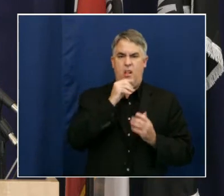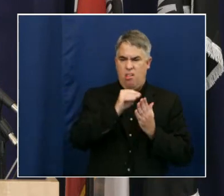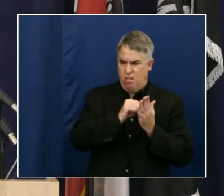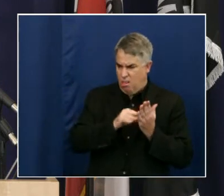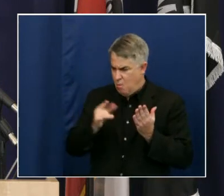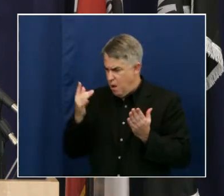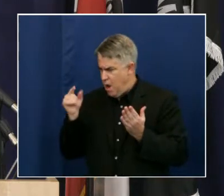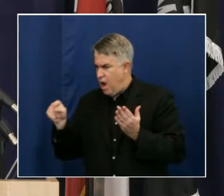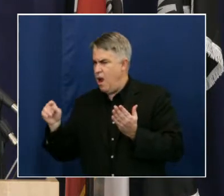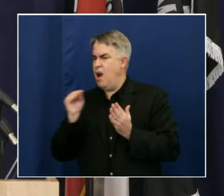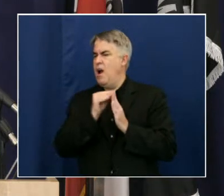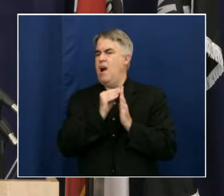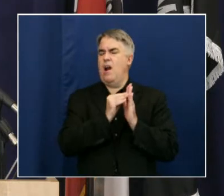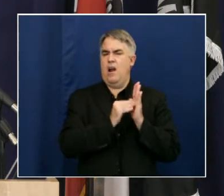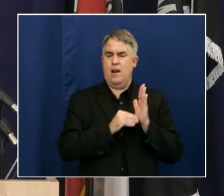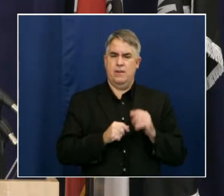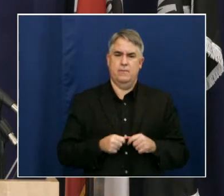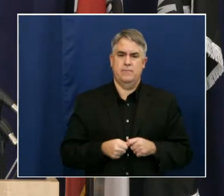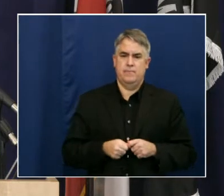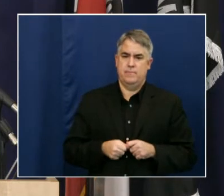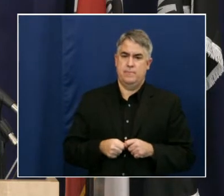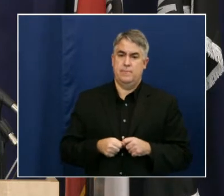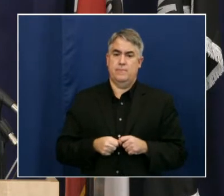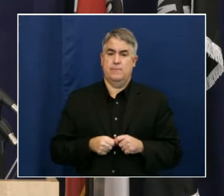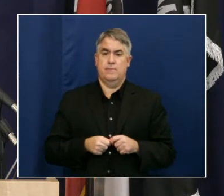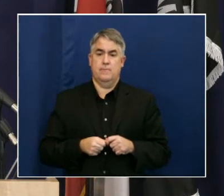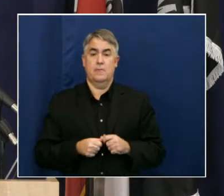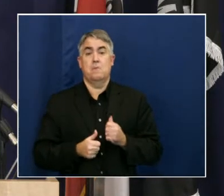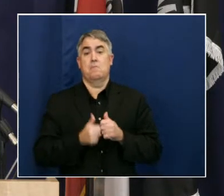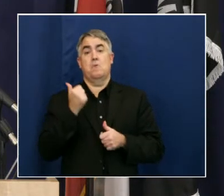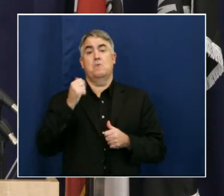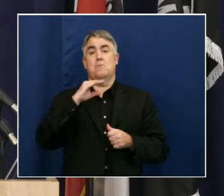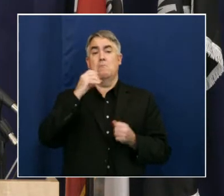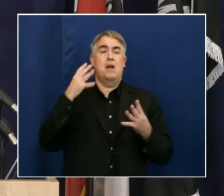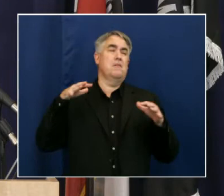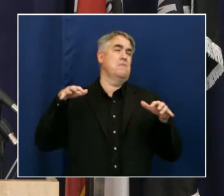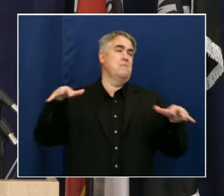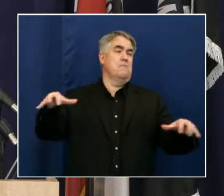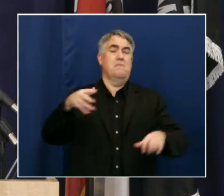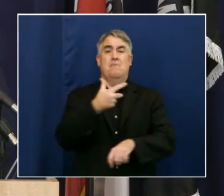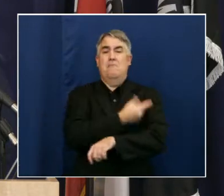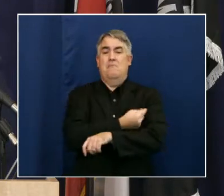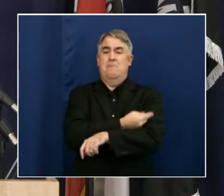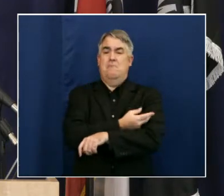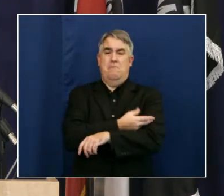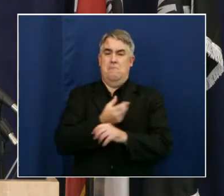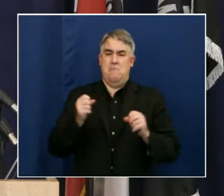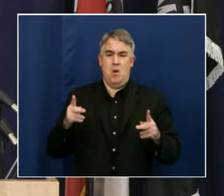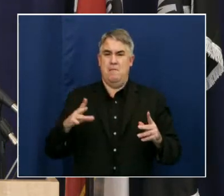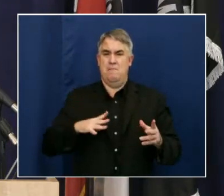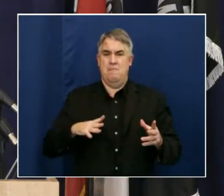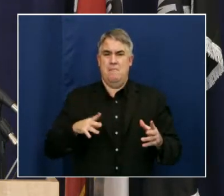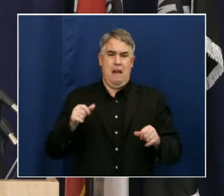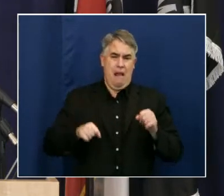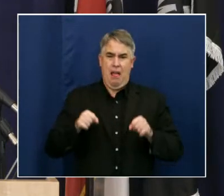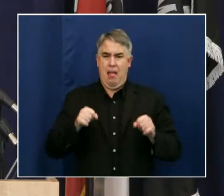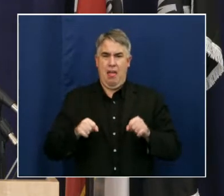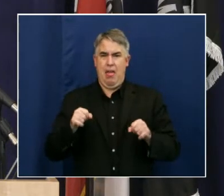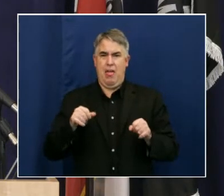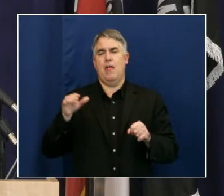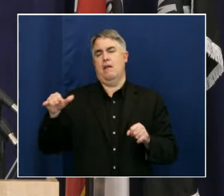question, again, most people have had shots before. They know how they react, and any question about it, you should probably have somebody drive you.